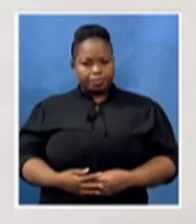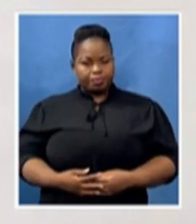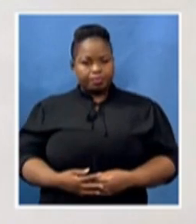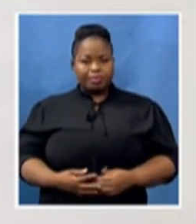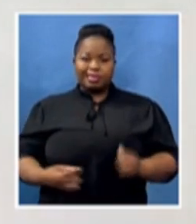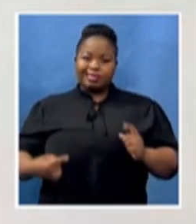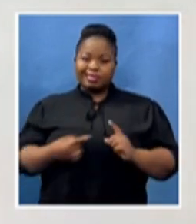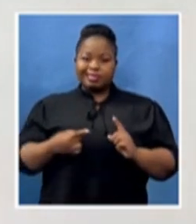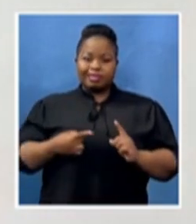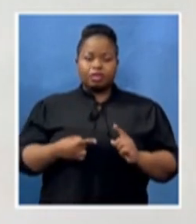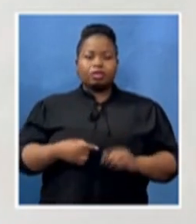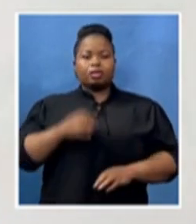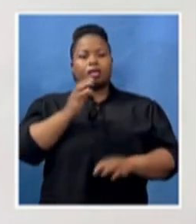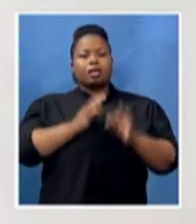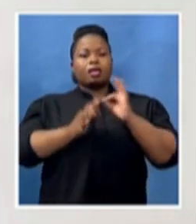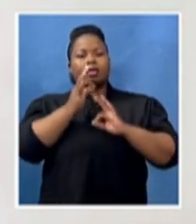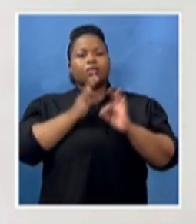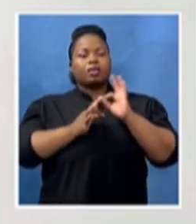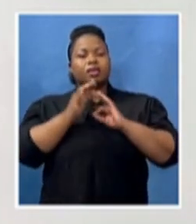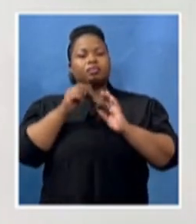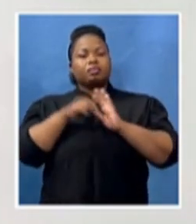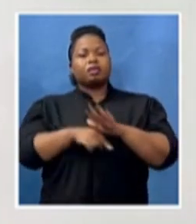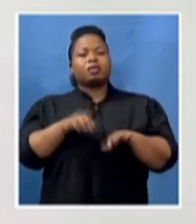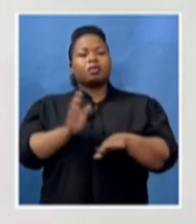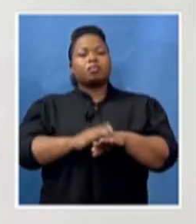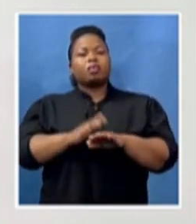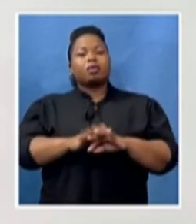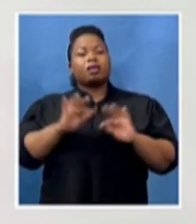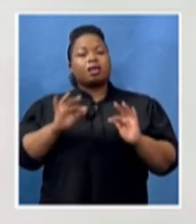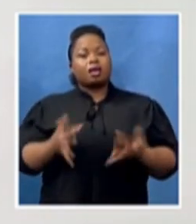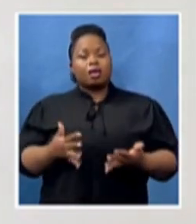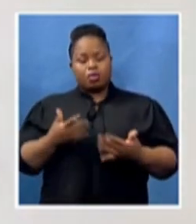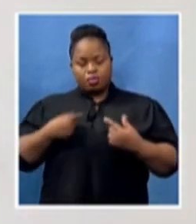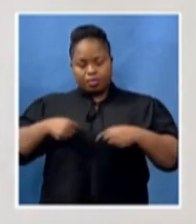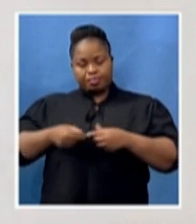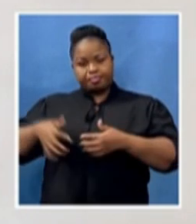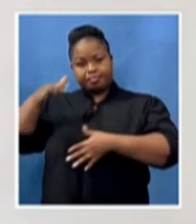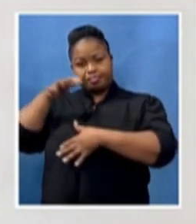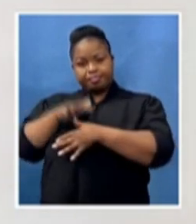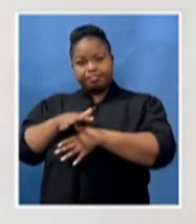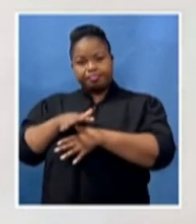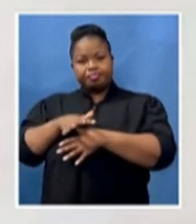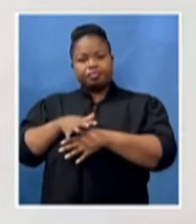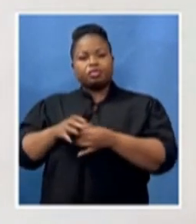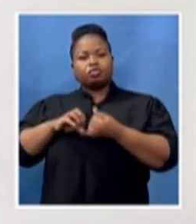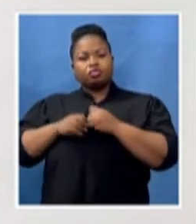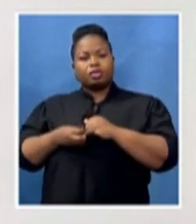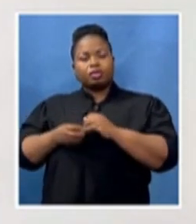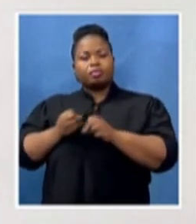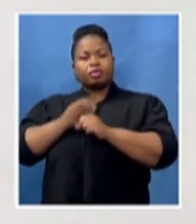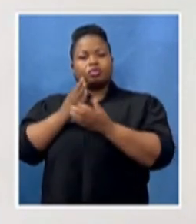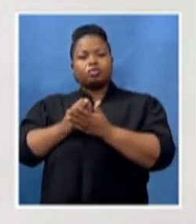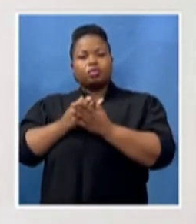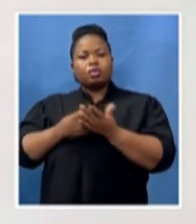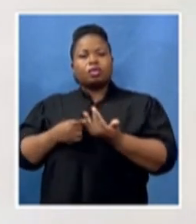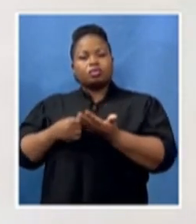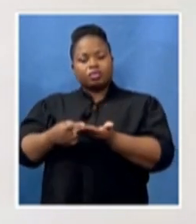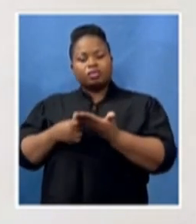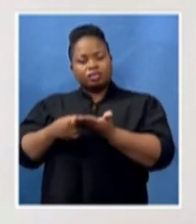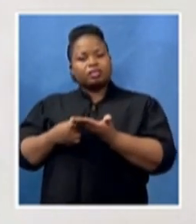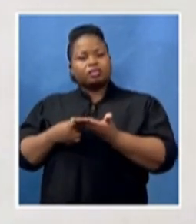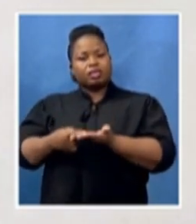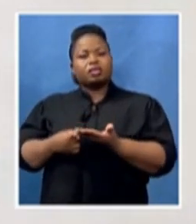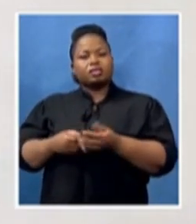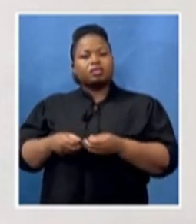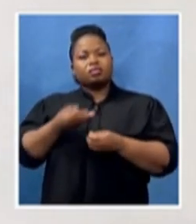can make this a priority and a permanent agenda item in the state of our nation. Professor Shisana